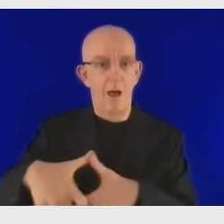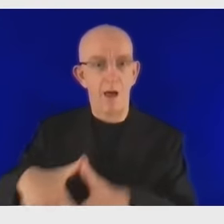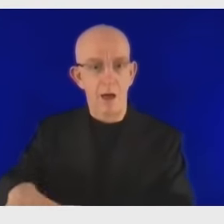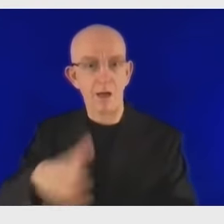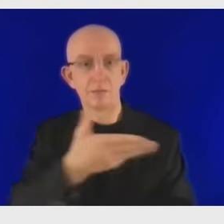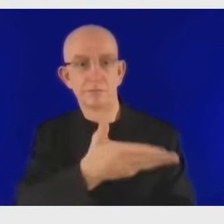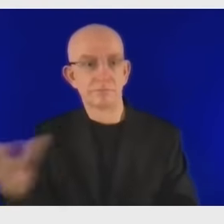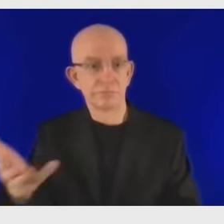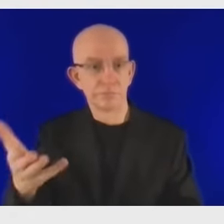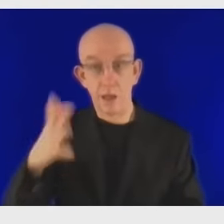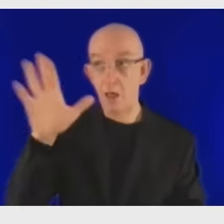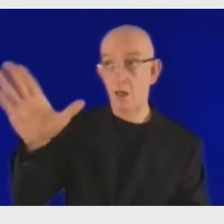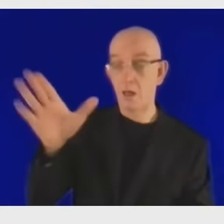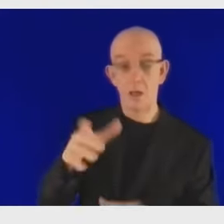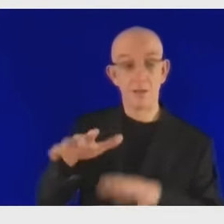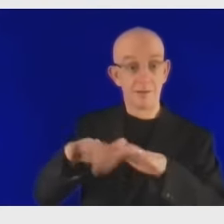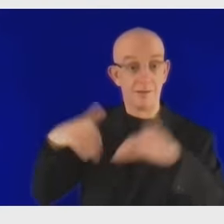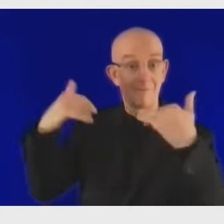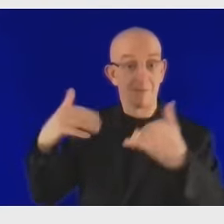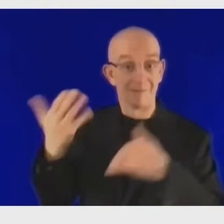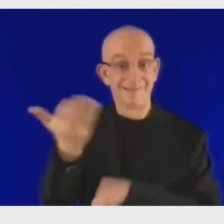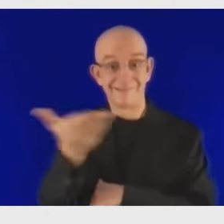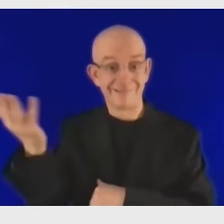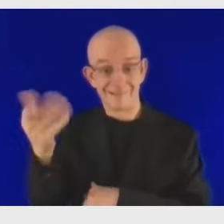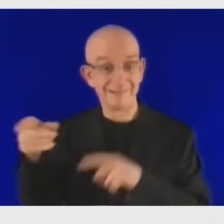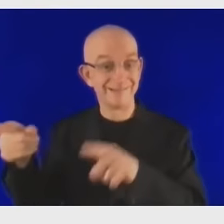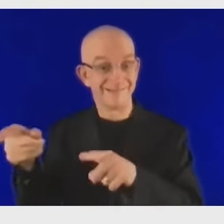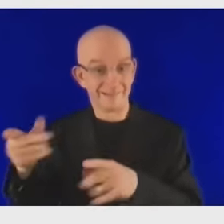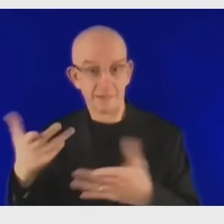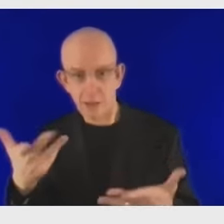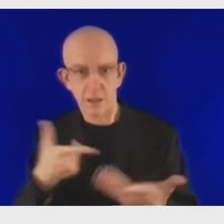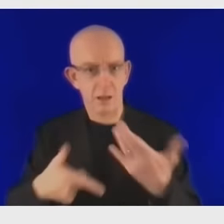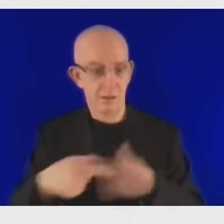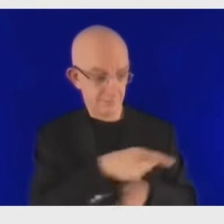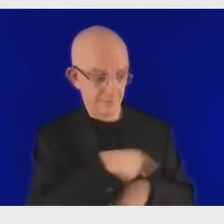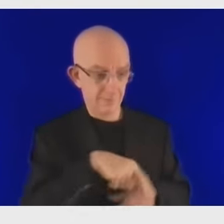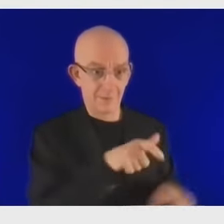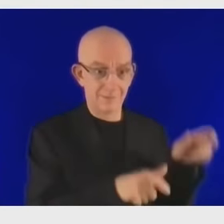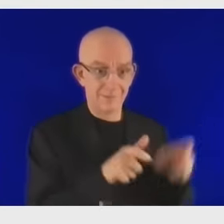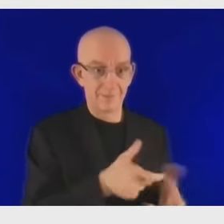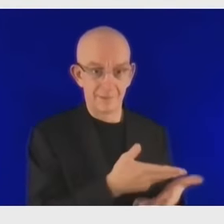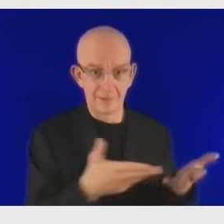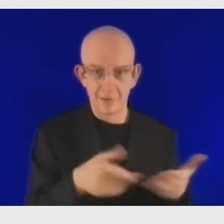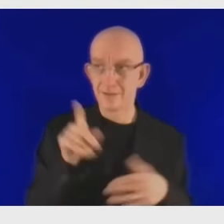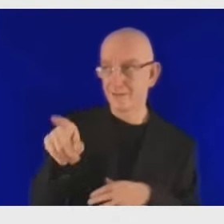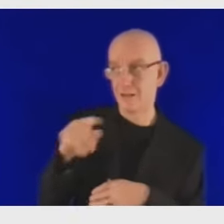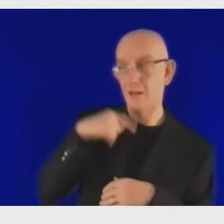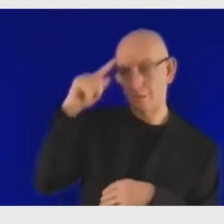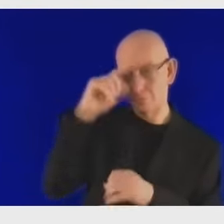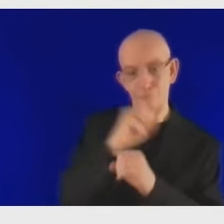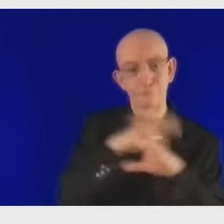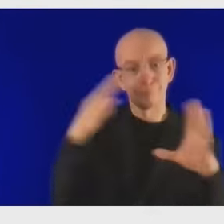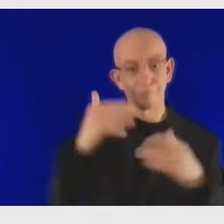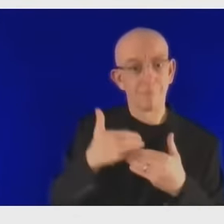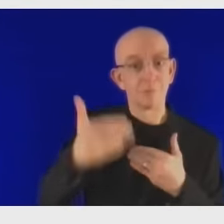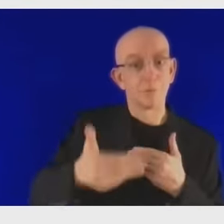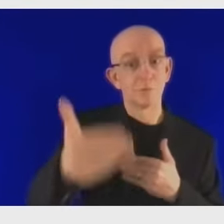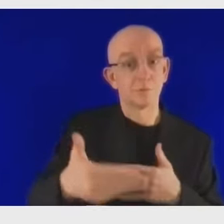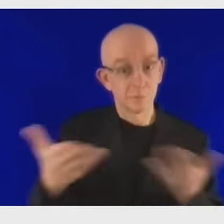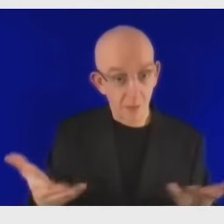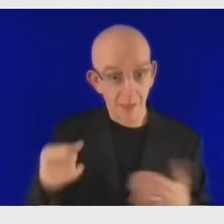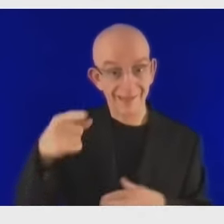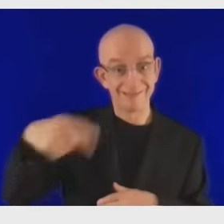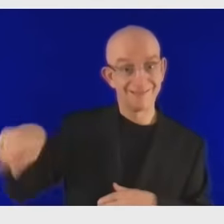how we can do that if we're not, and the governments are not including as they should civil